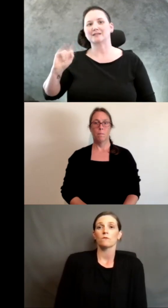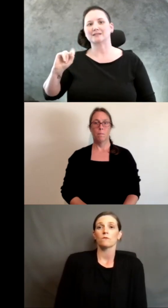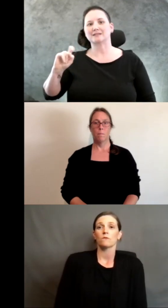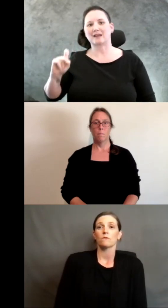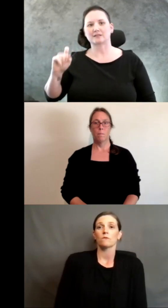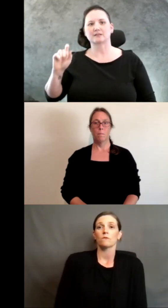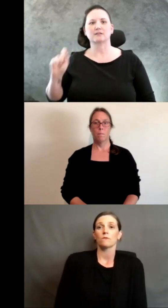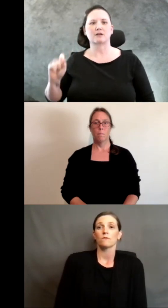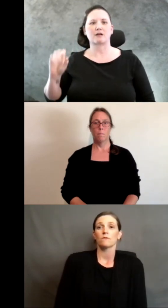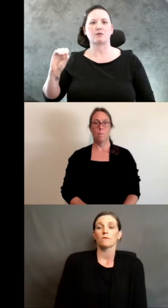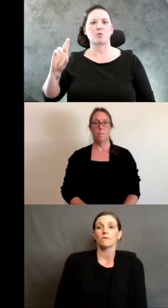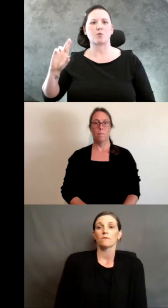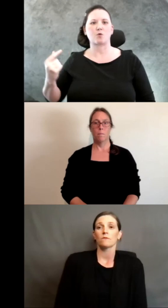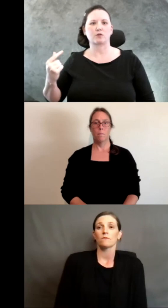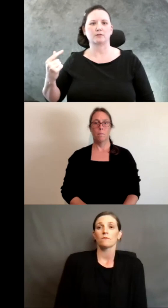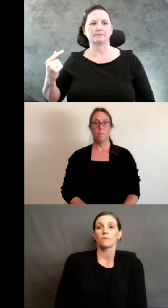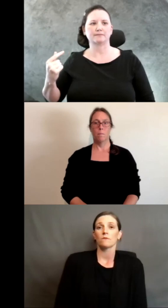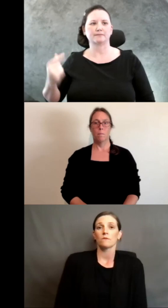www.abctx.org.